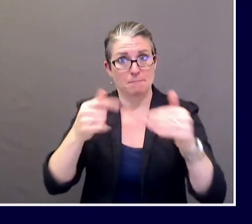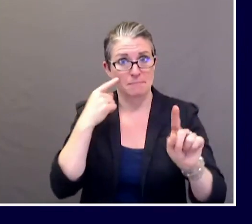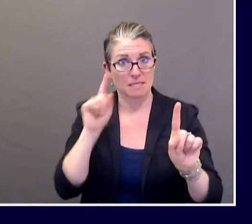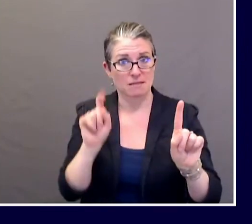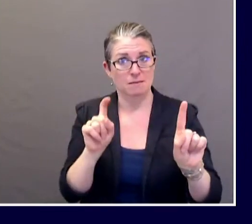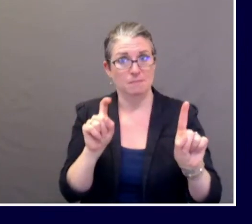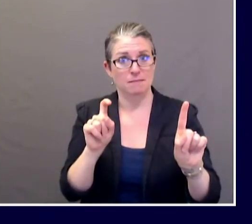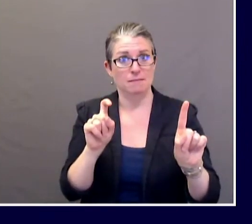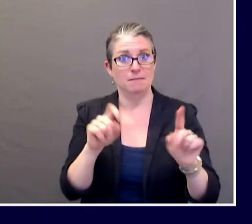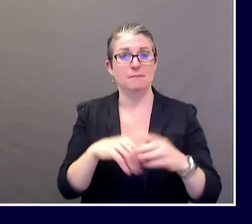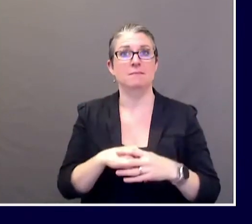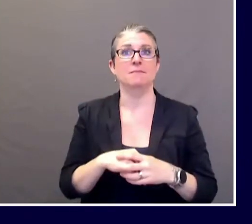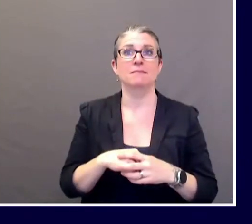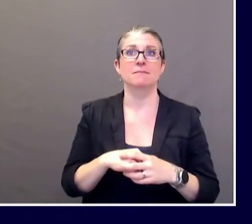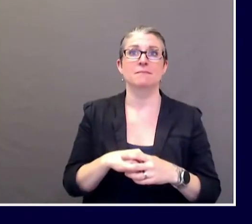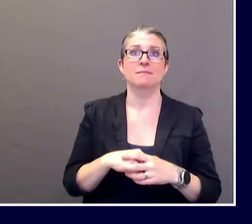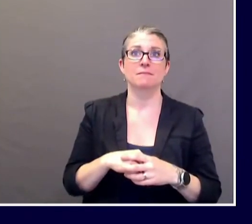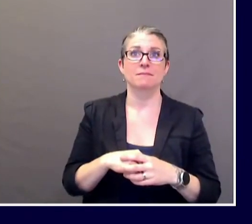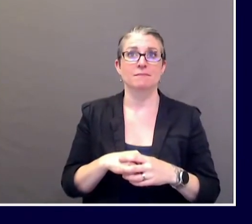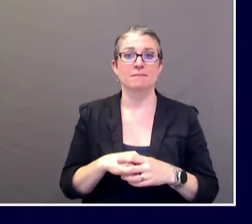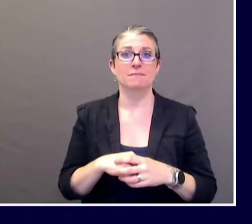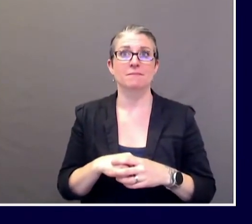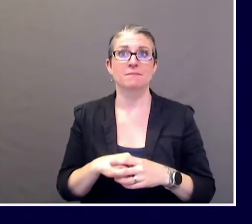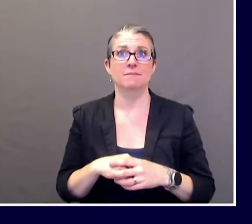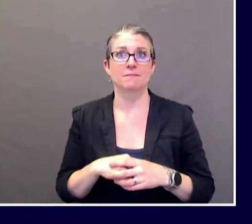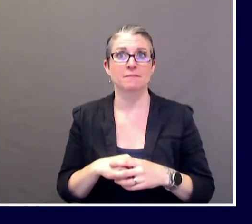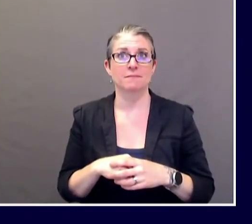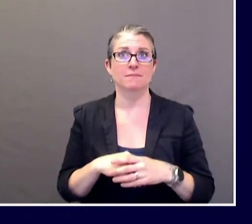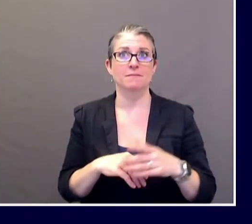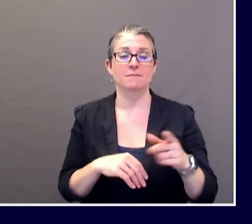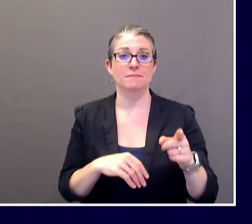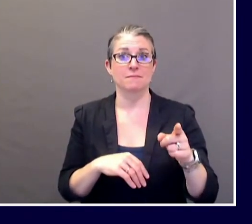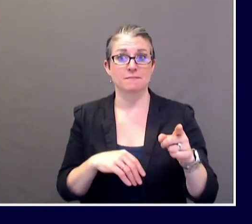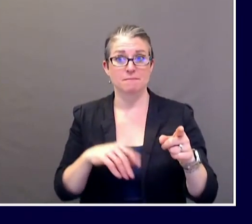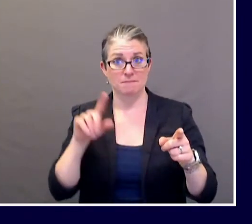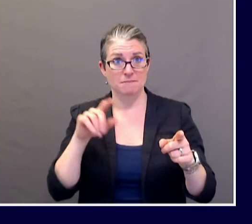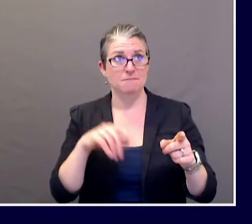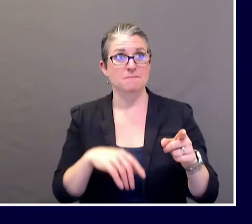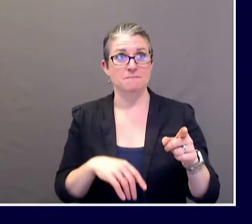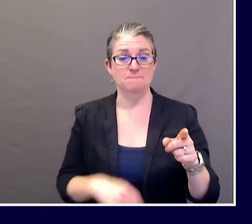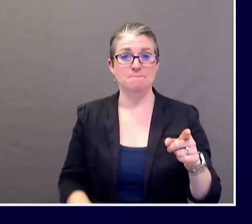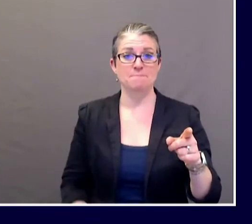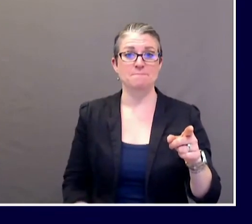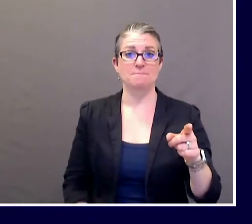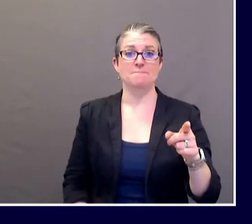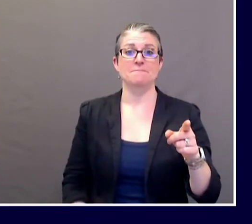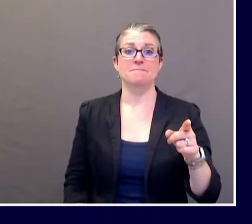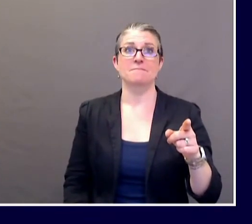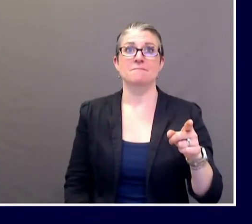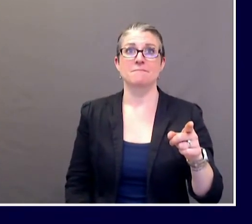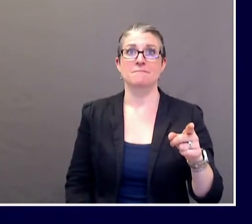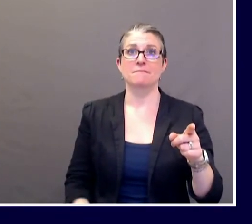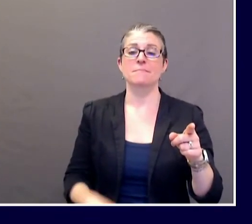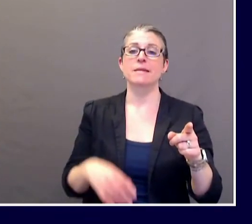latter point, Chris. It's a hypothesis, but I'm not 100% bought in on it. But let me start with the first